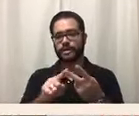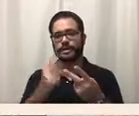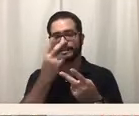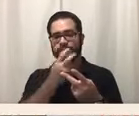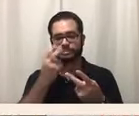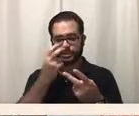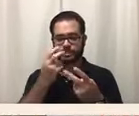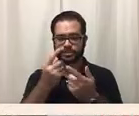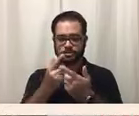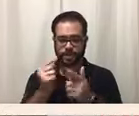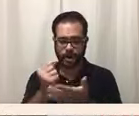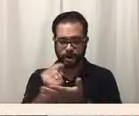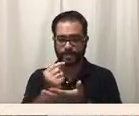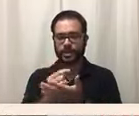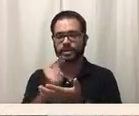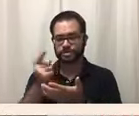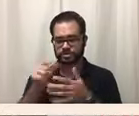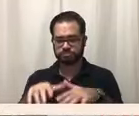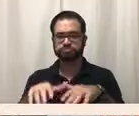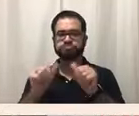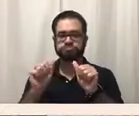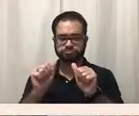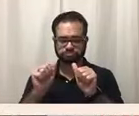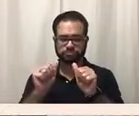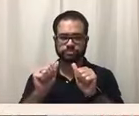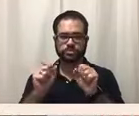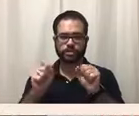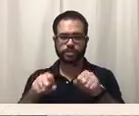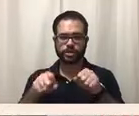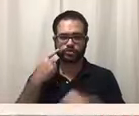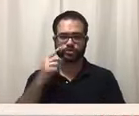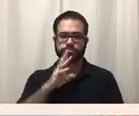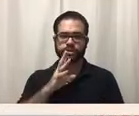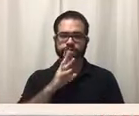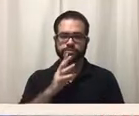was able to regain her ability to speak through